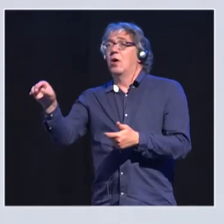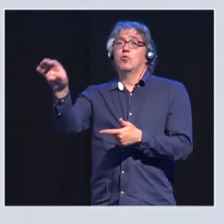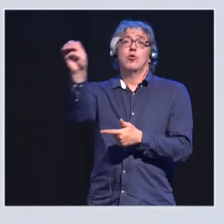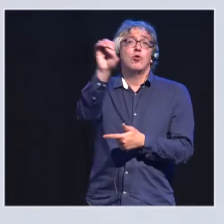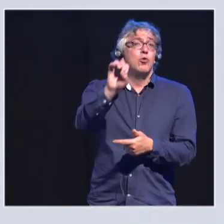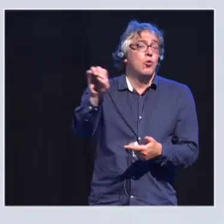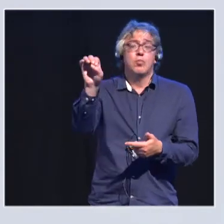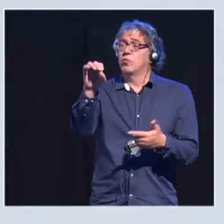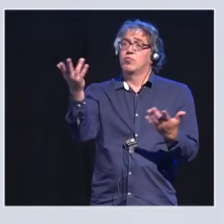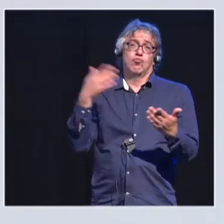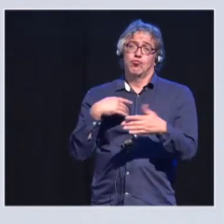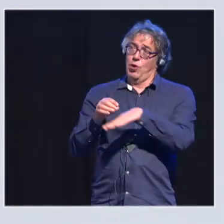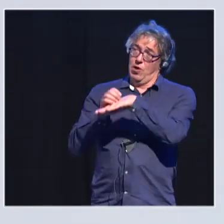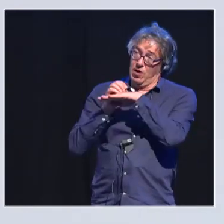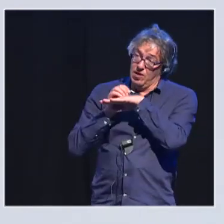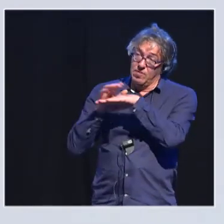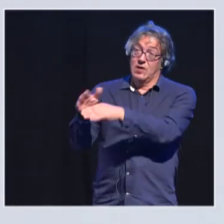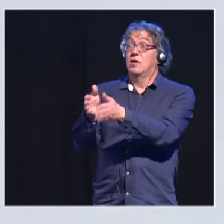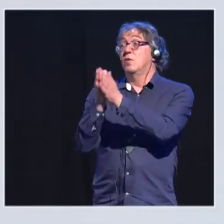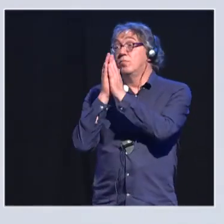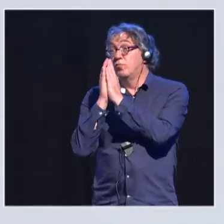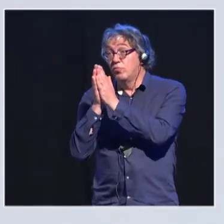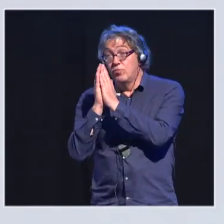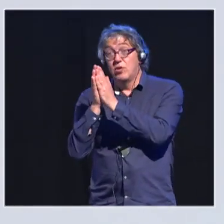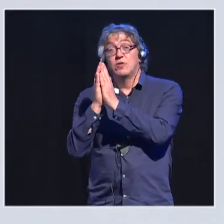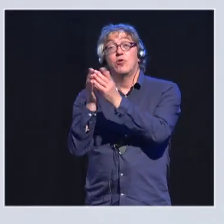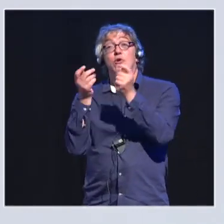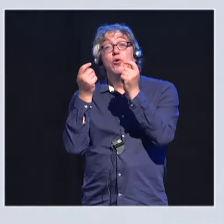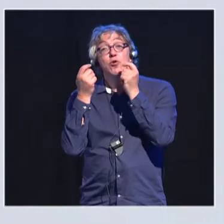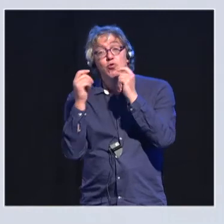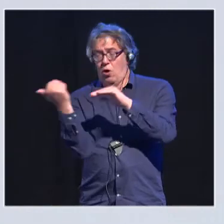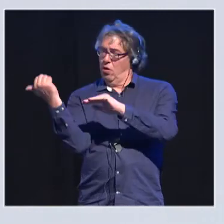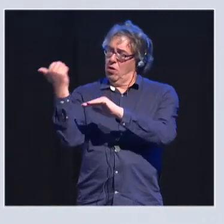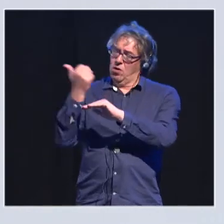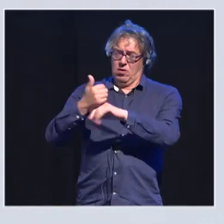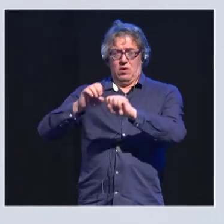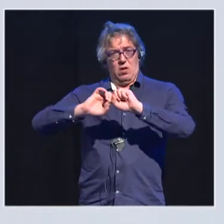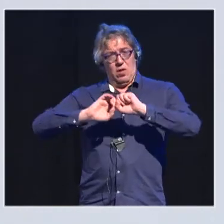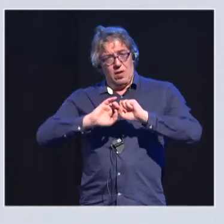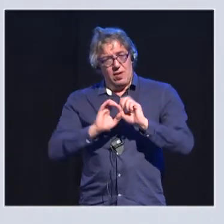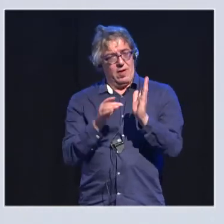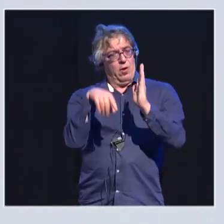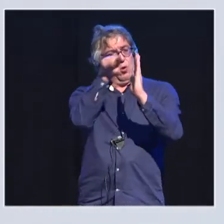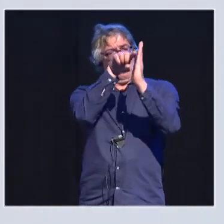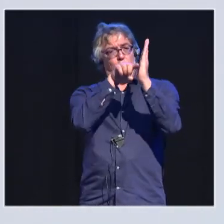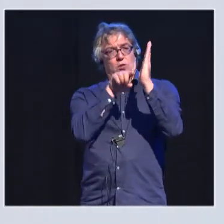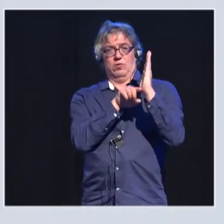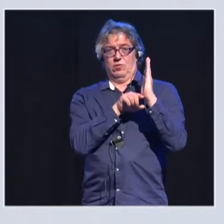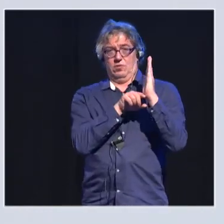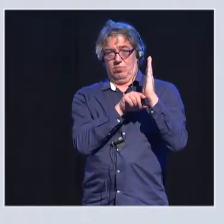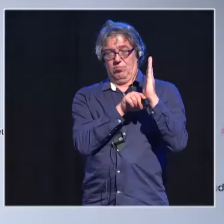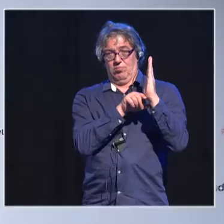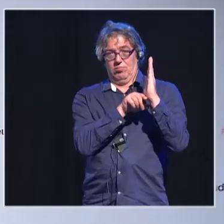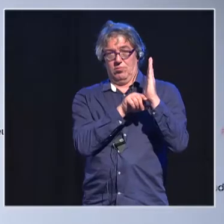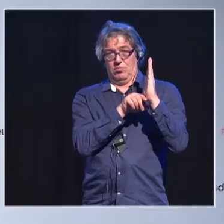is please try to create a really predictable regulatory environment. There is a lot